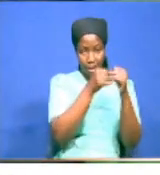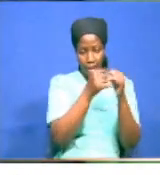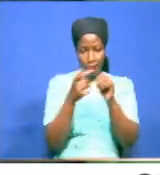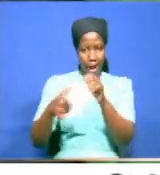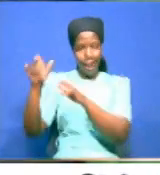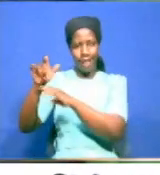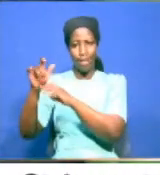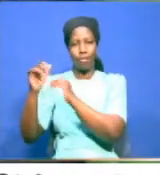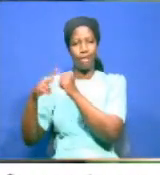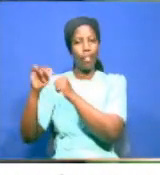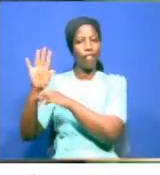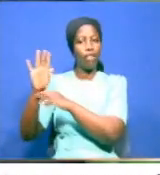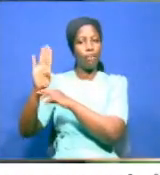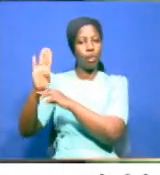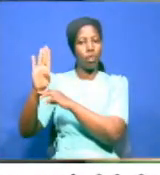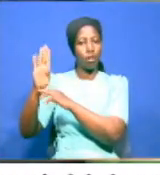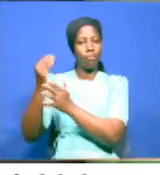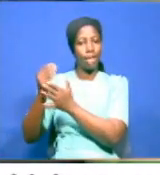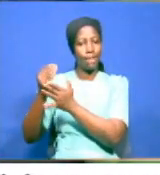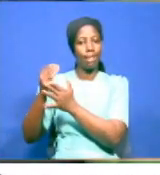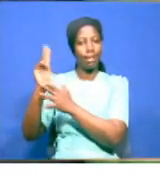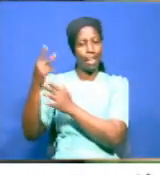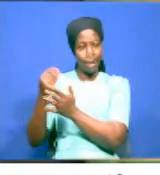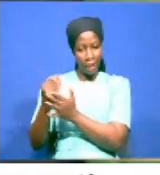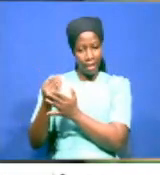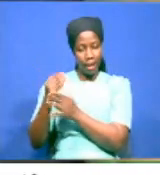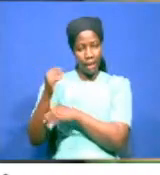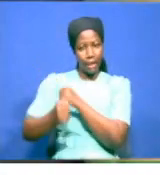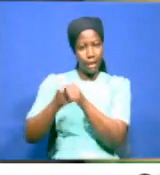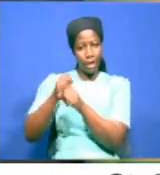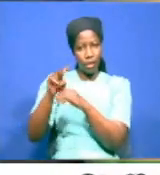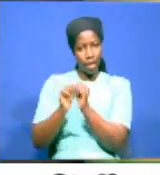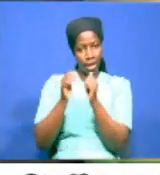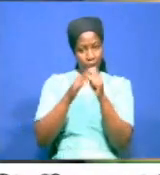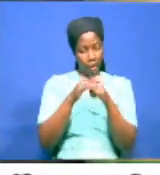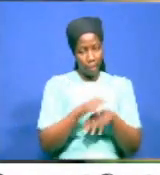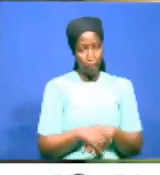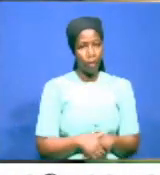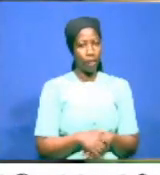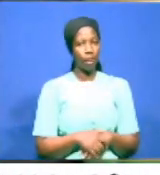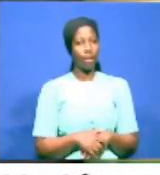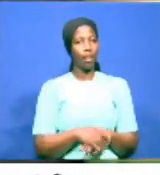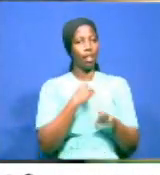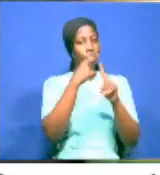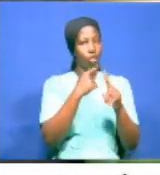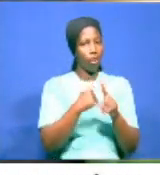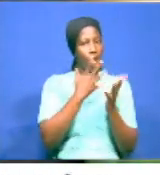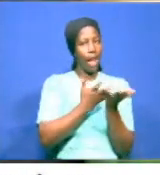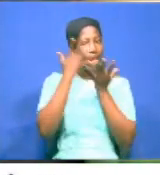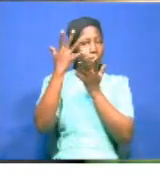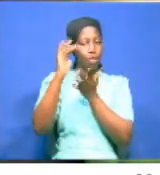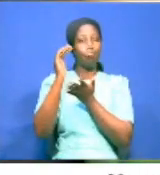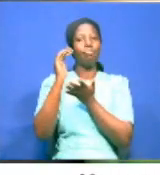shilling 75 billion in 2019. The rise in the total import bill against the decline in total export earnings led